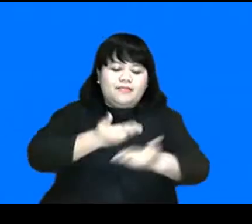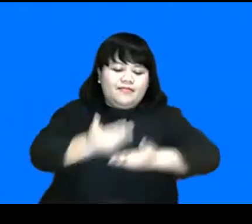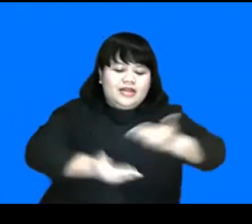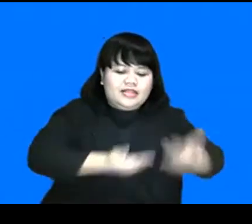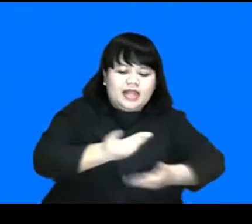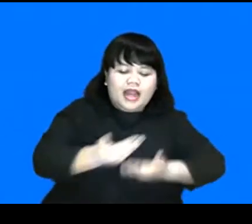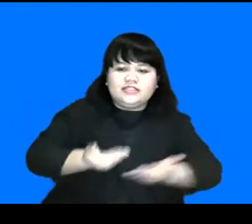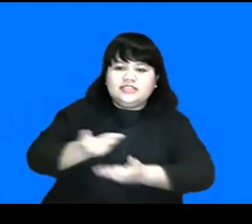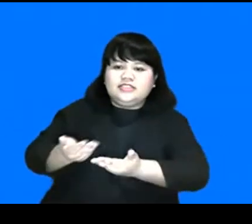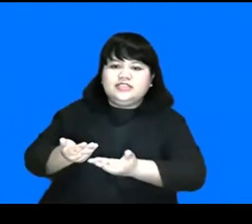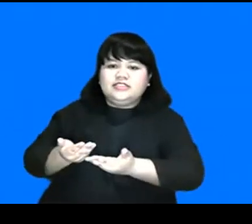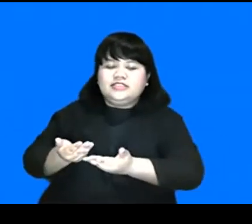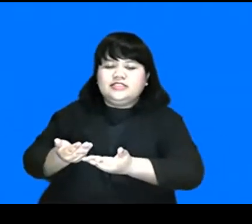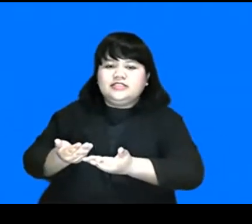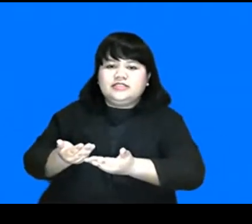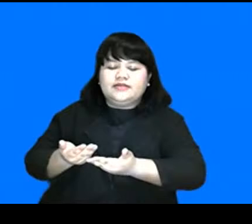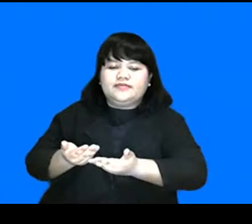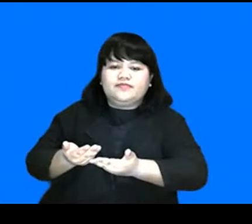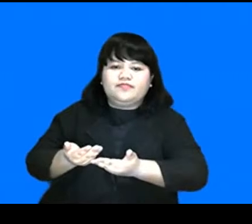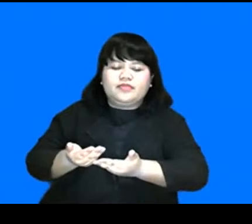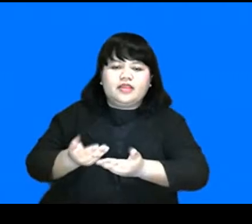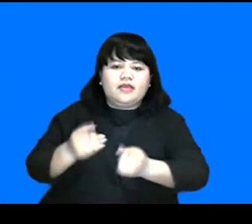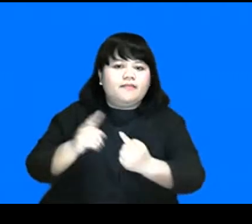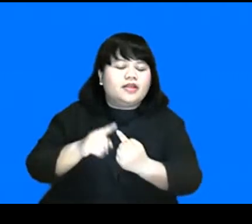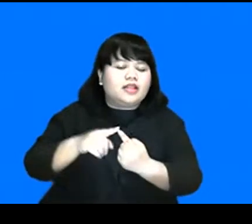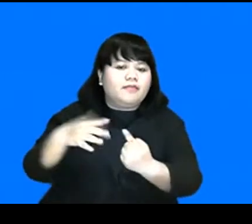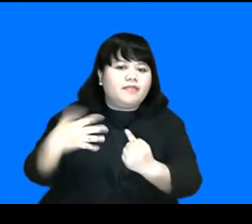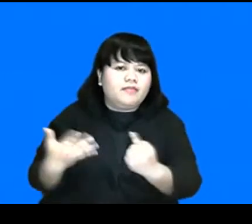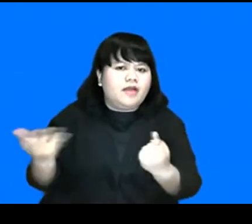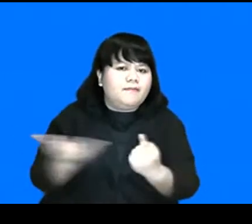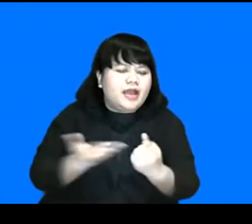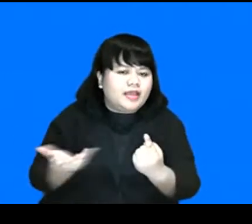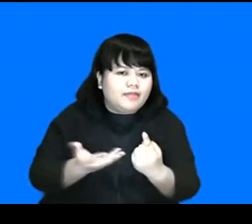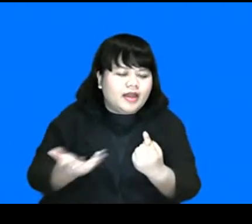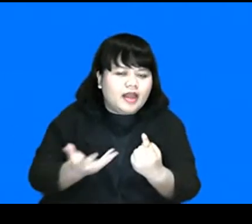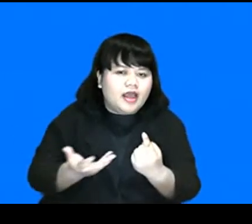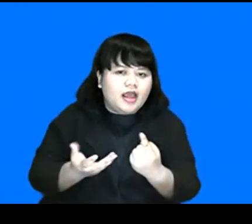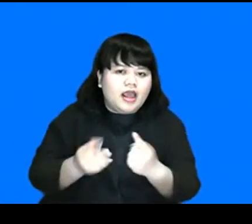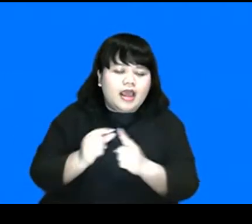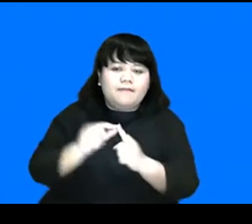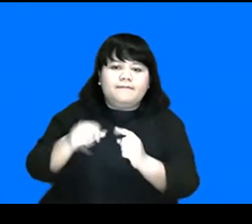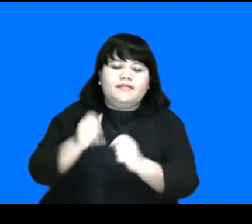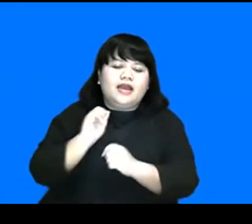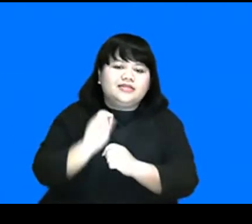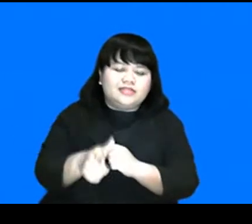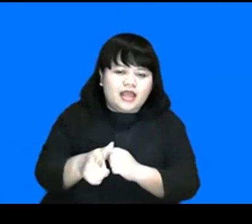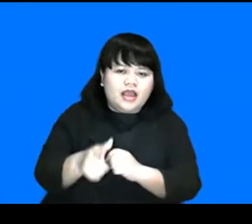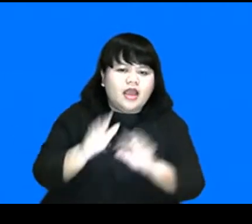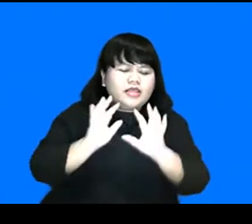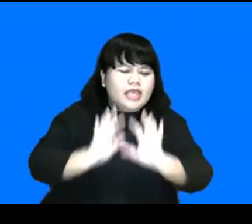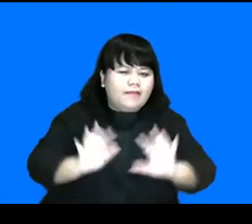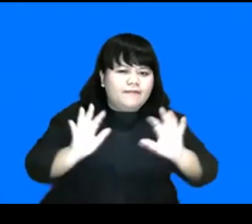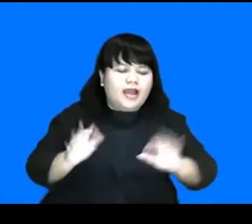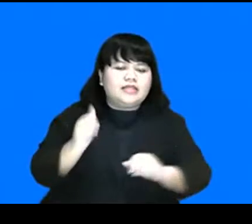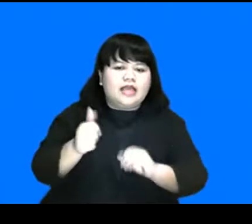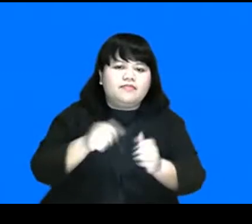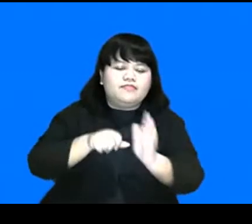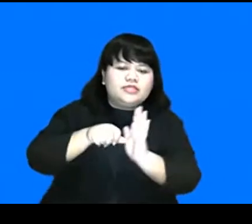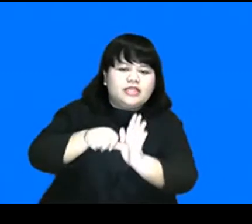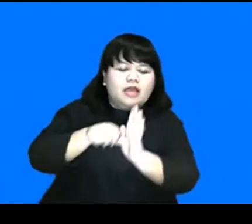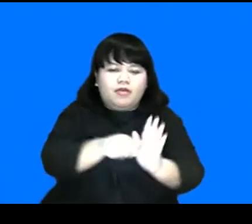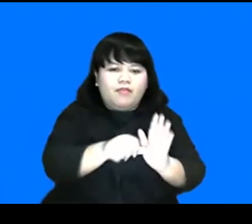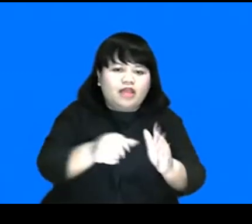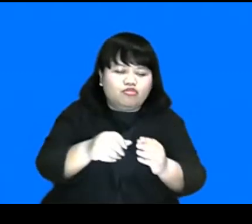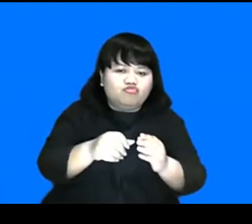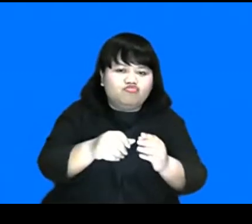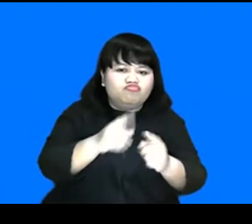all, how more taxation would you know, support growth where we all, you know, is